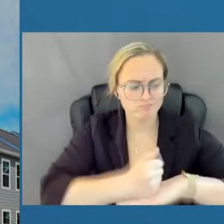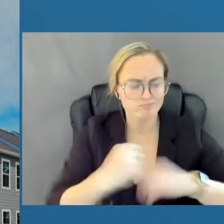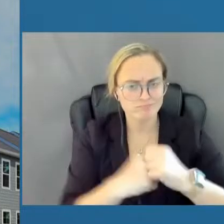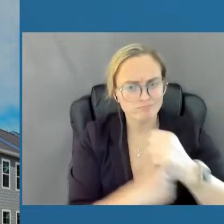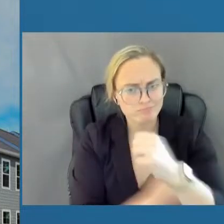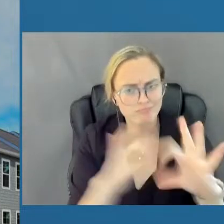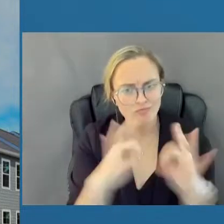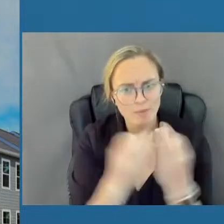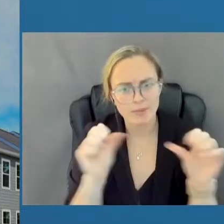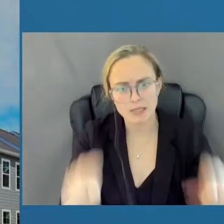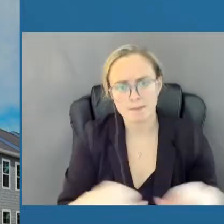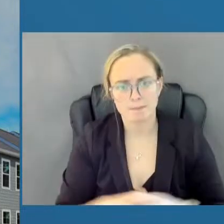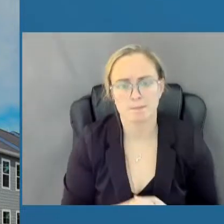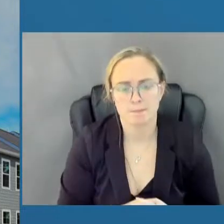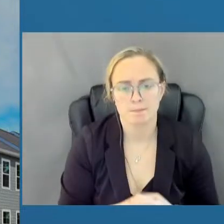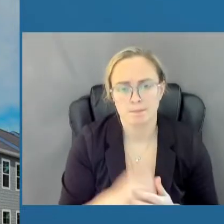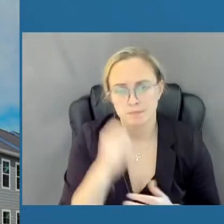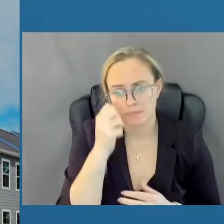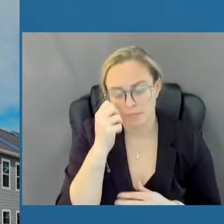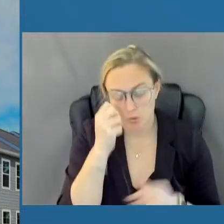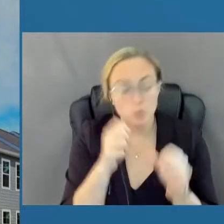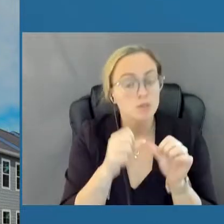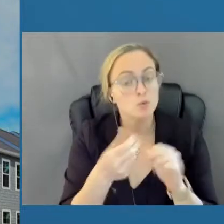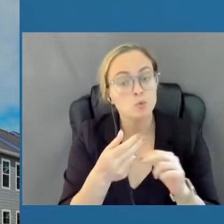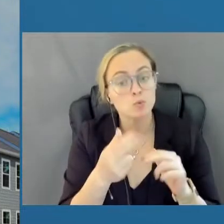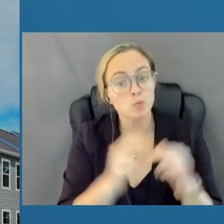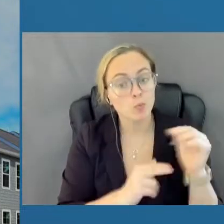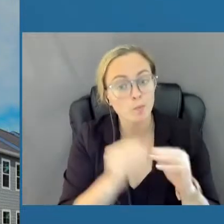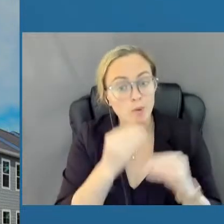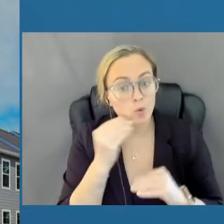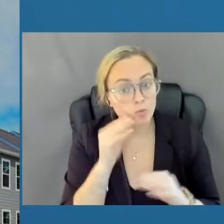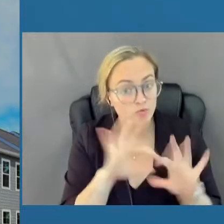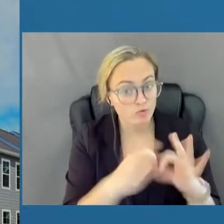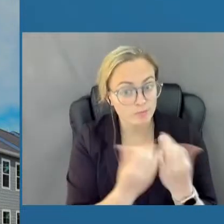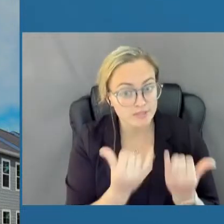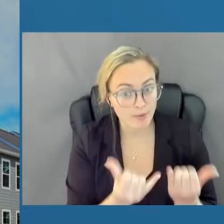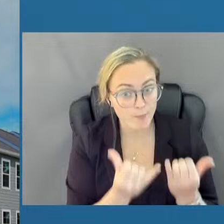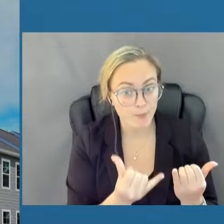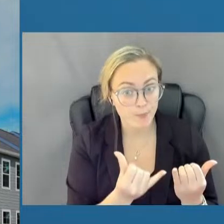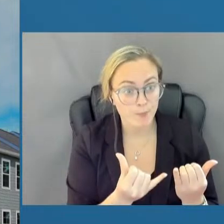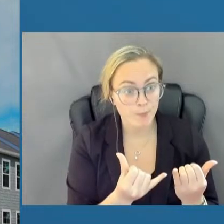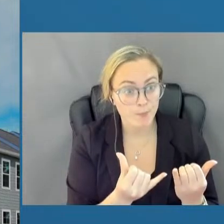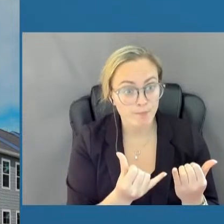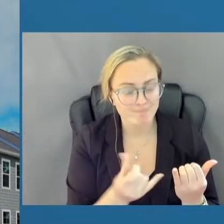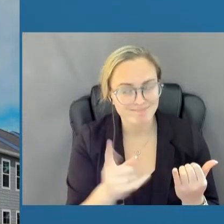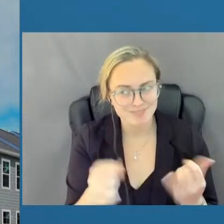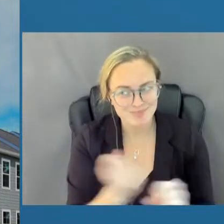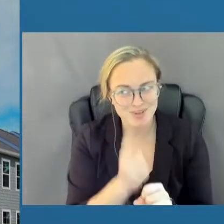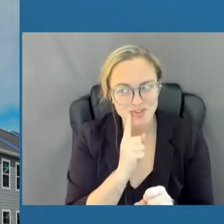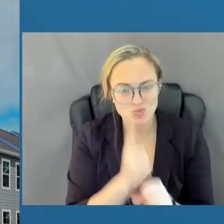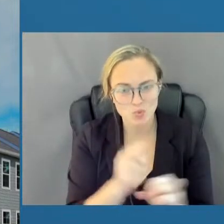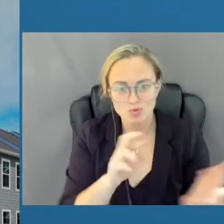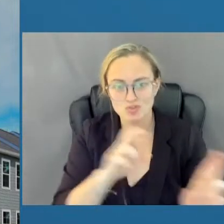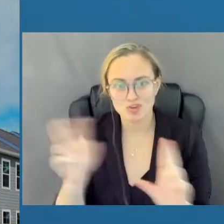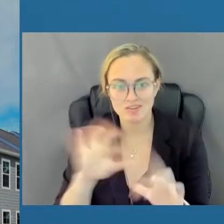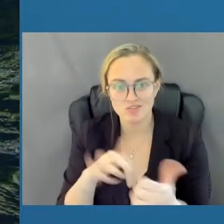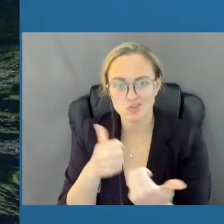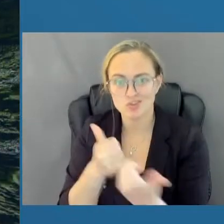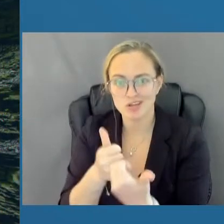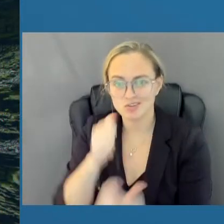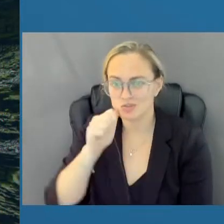families. As we build homes for families today, we must ensure we're also ready for the challenges of